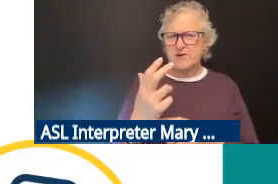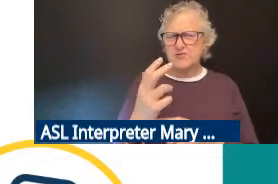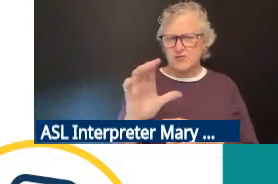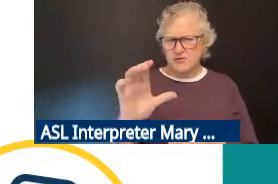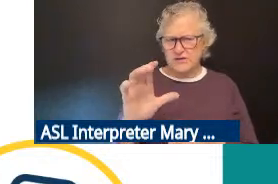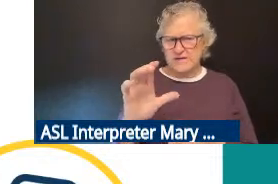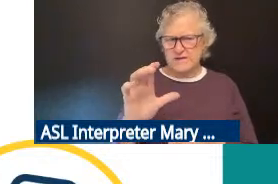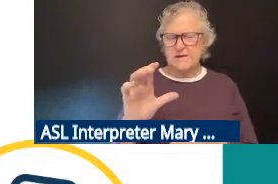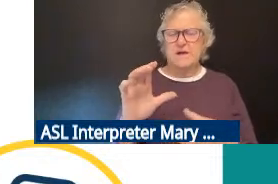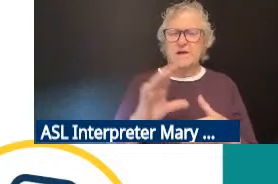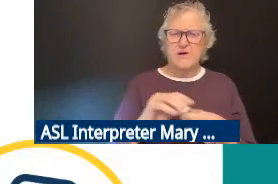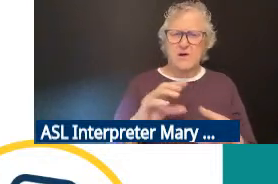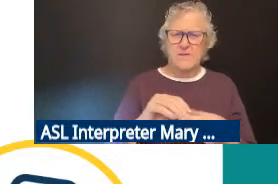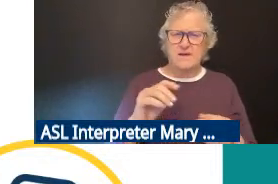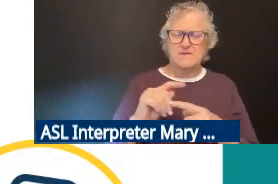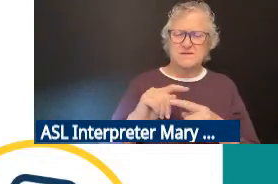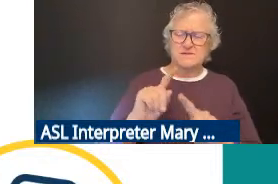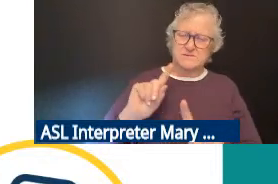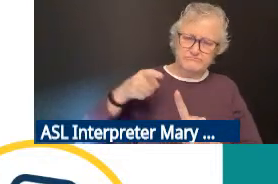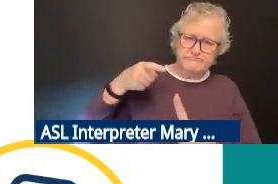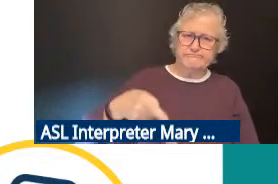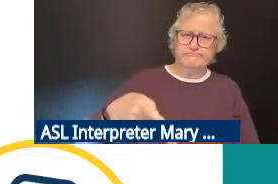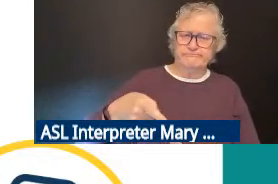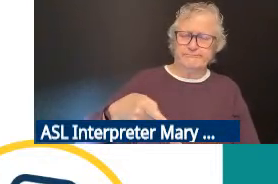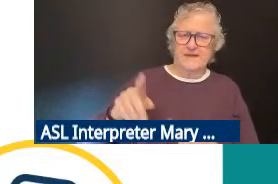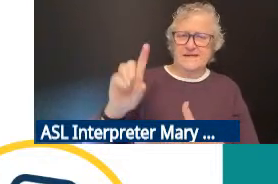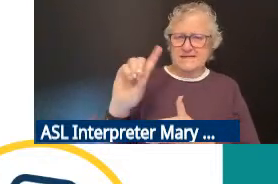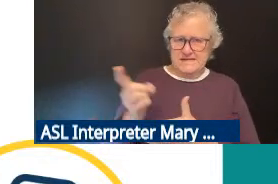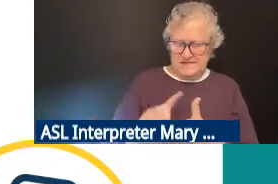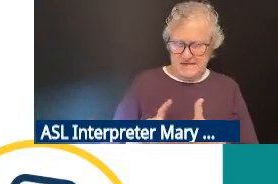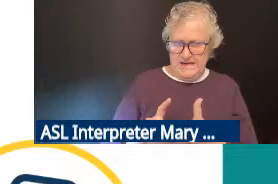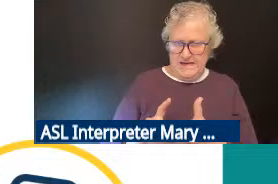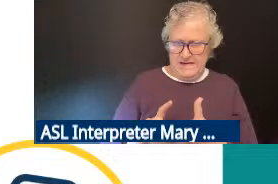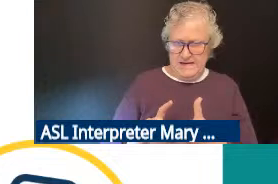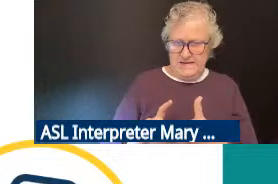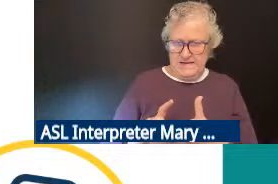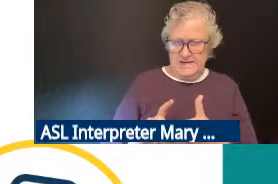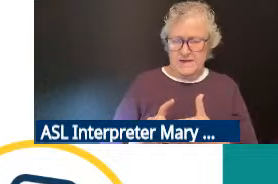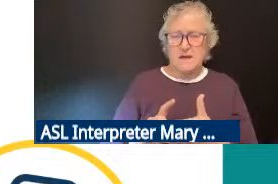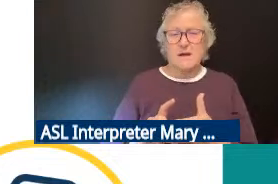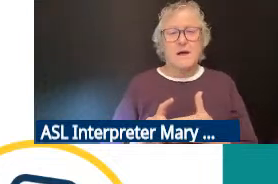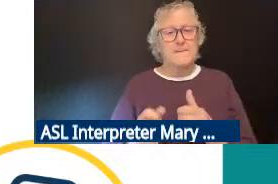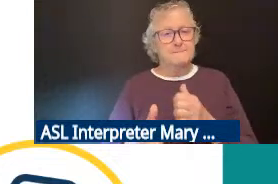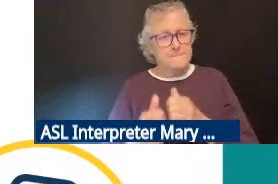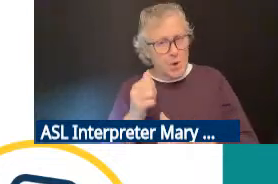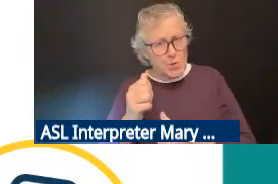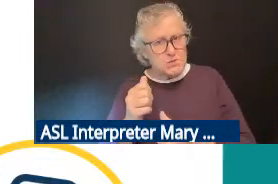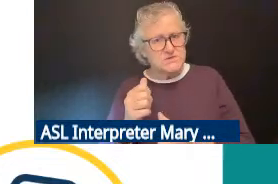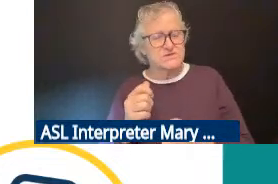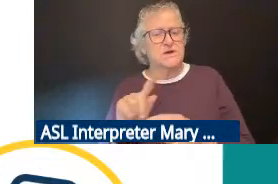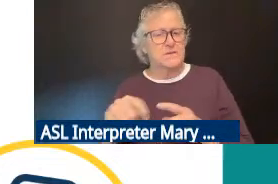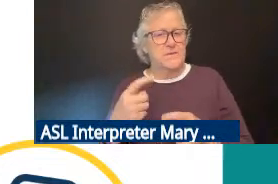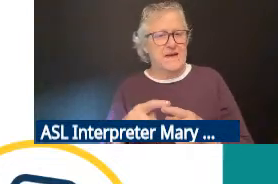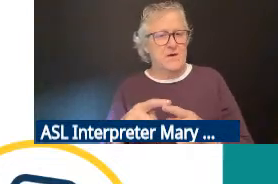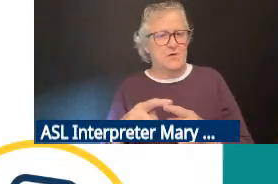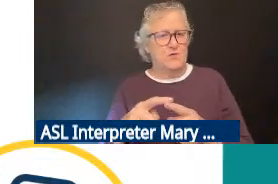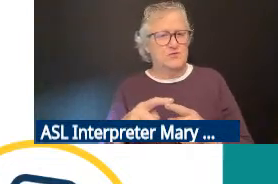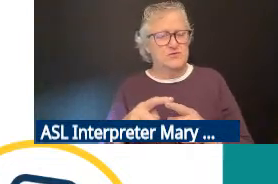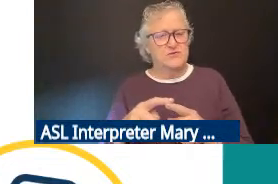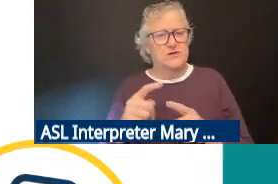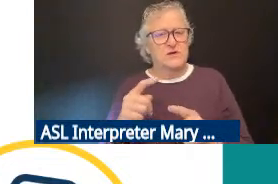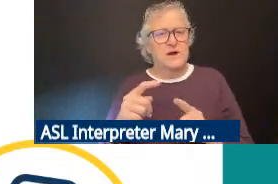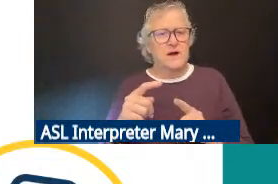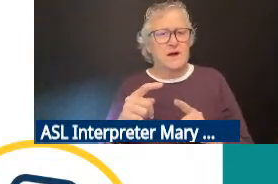included integration of travel modes within the program, focus on seismic resilience of the